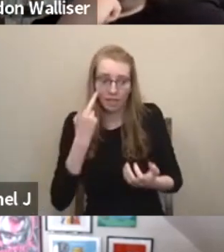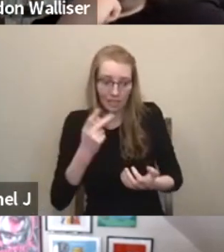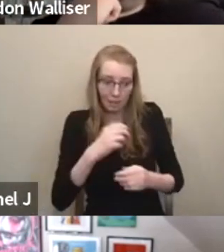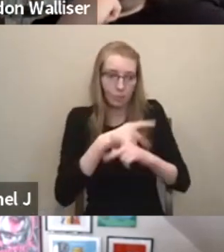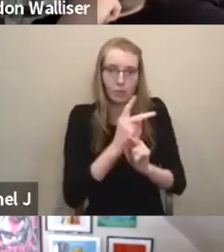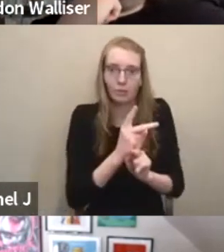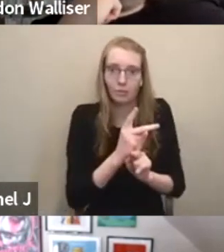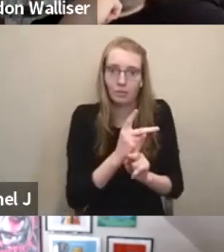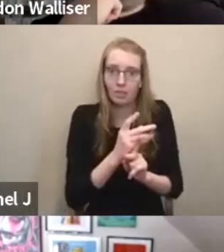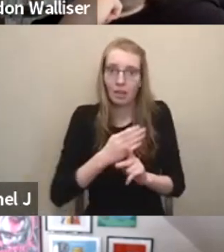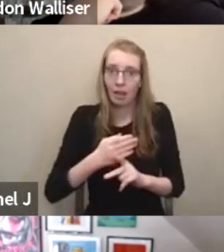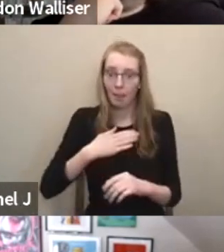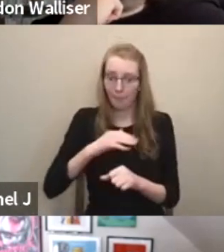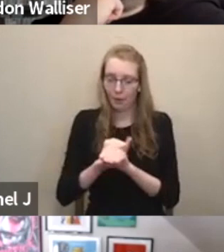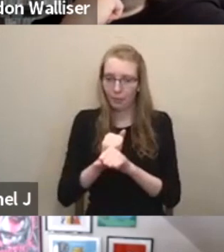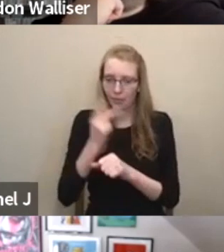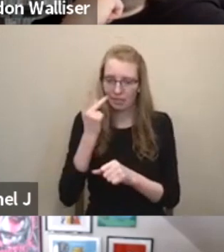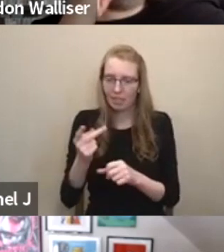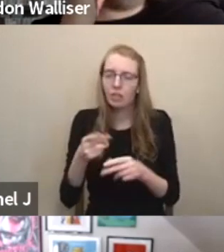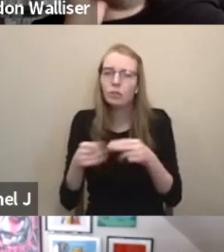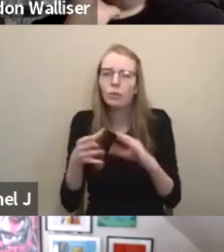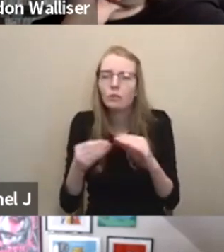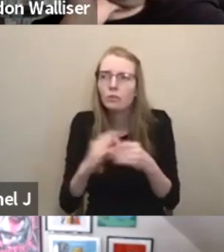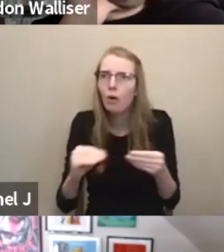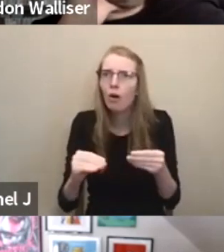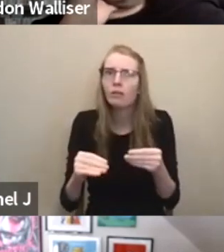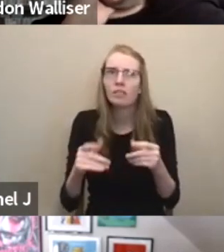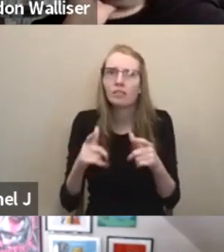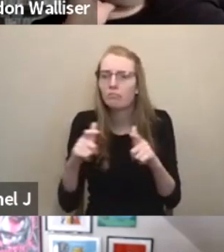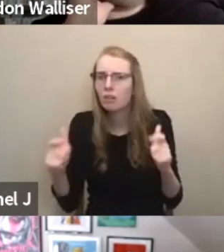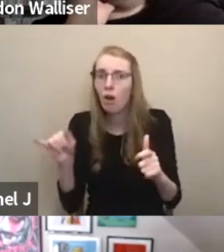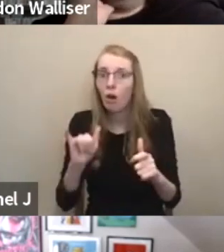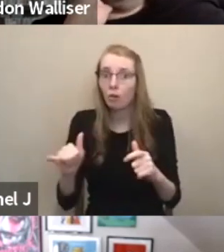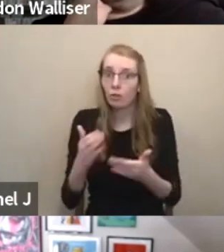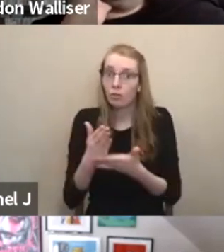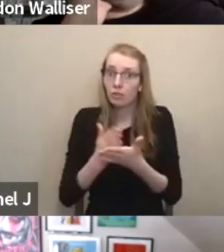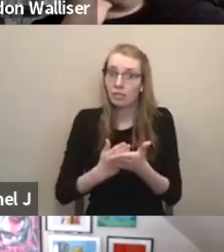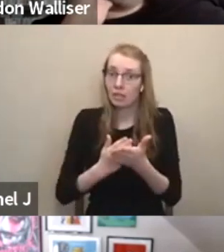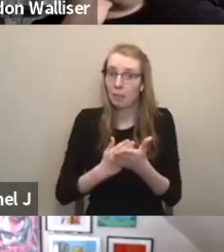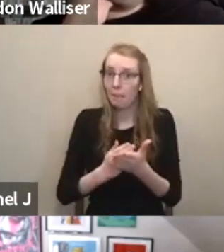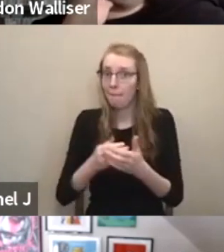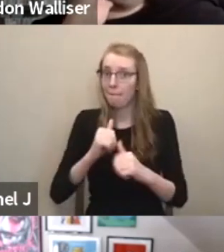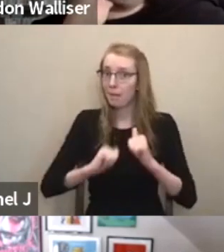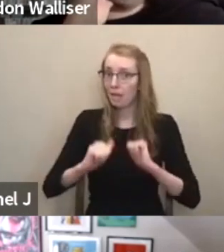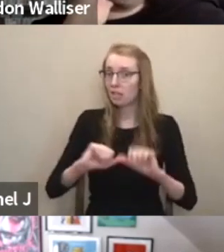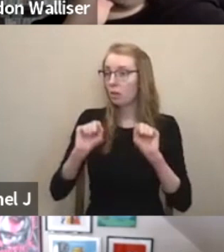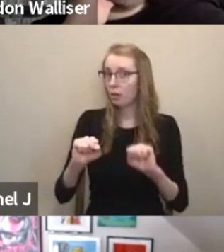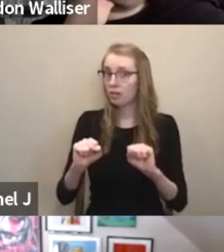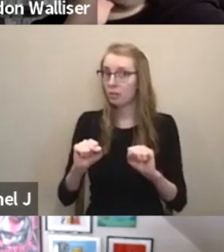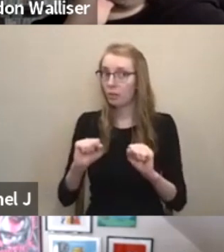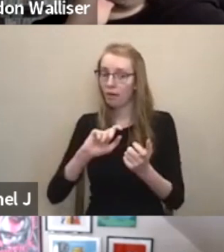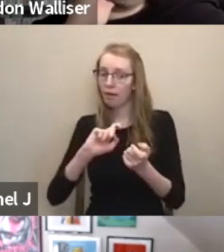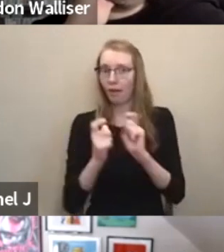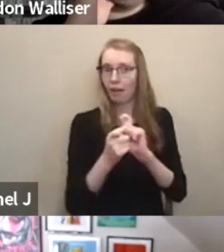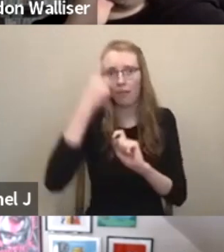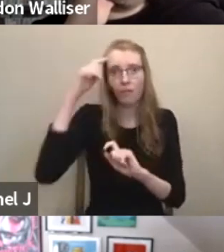stories, poetry, but also a number of plays that people thought would work as radio plays. None of them did, by the way.